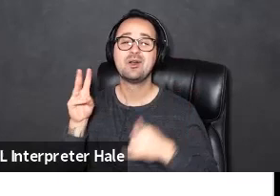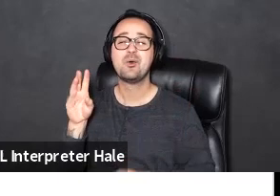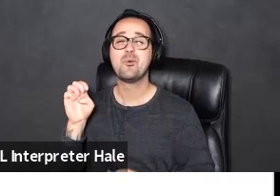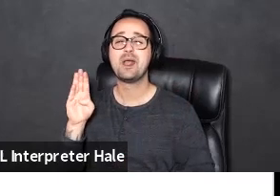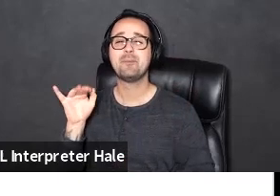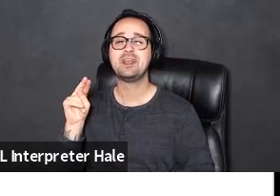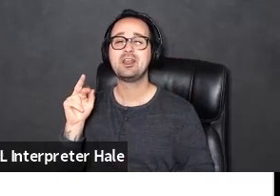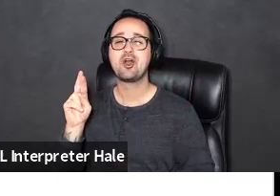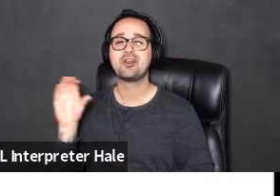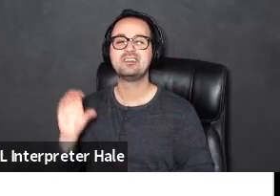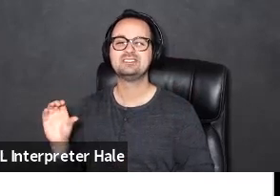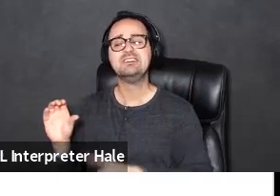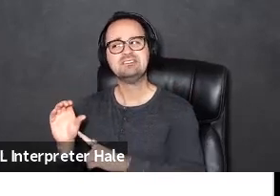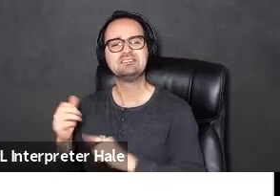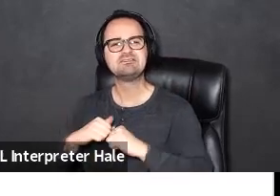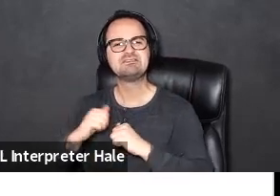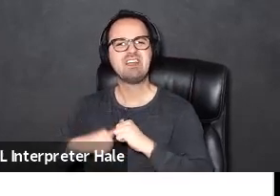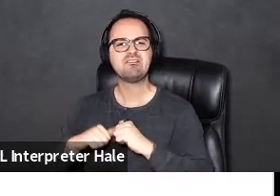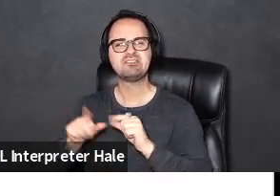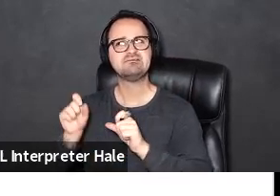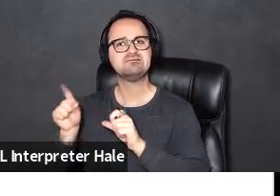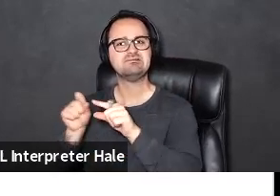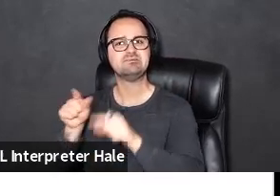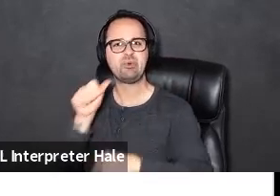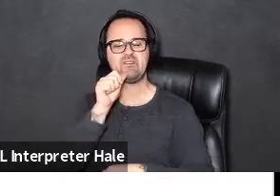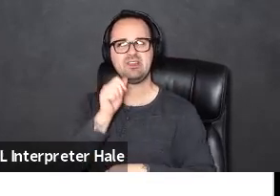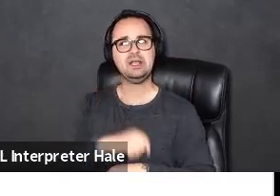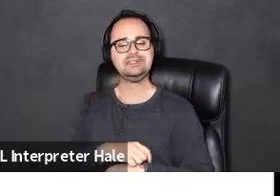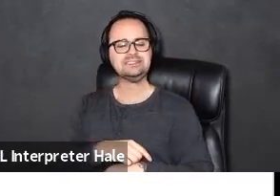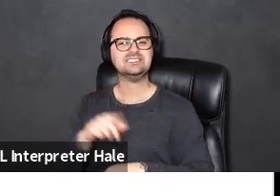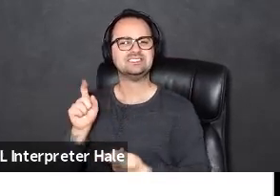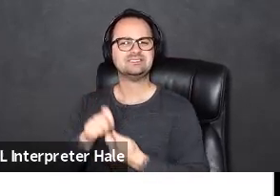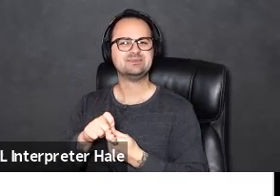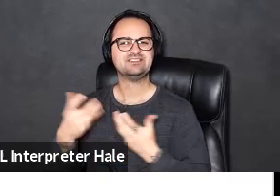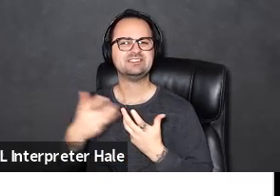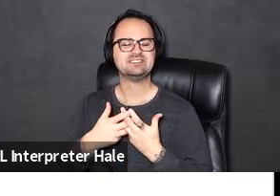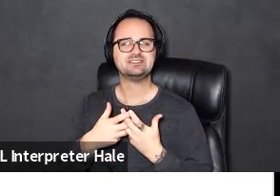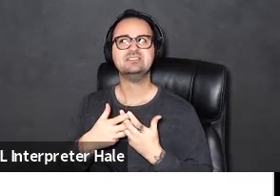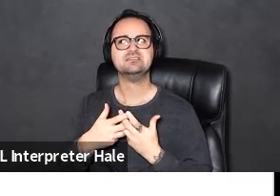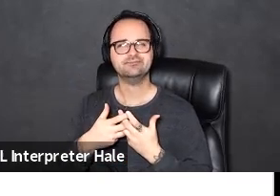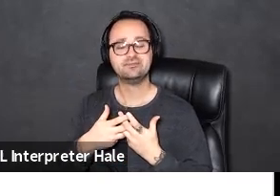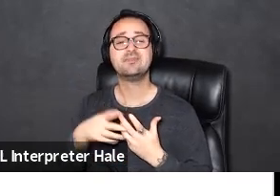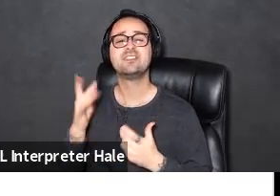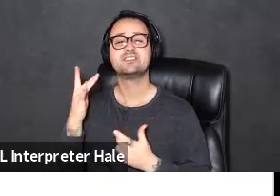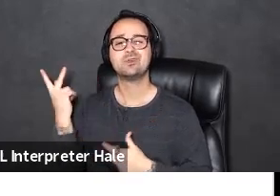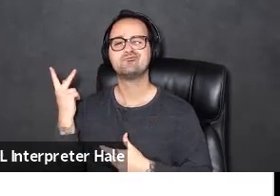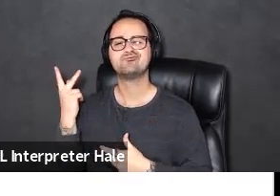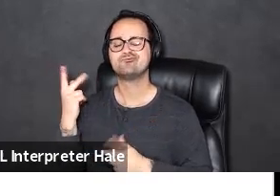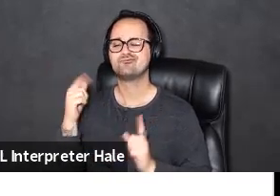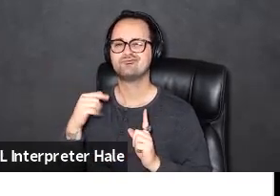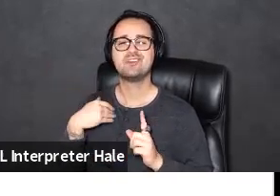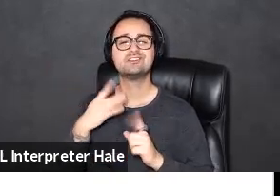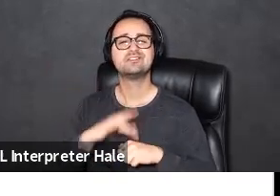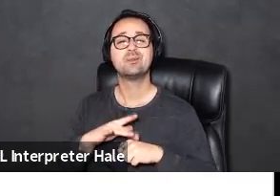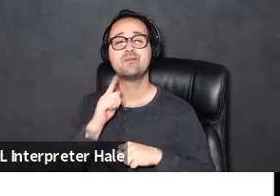to be asking those questions and really finding something that's specific to you. So that's why Craig and I do it. We make it available so that we